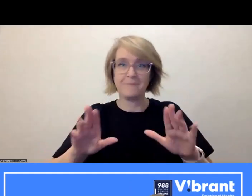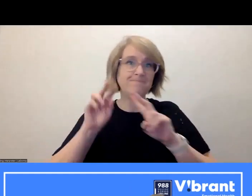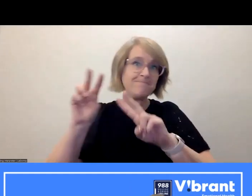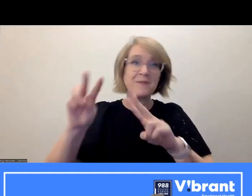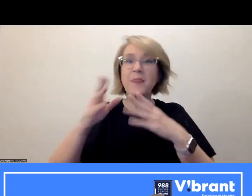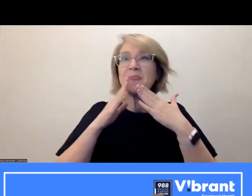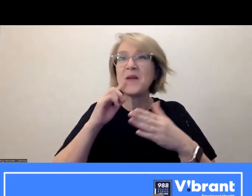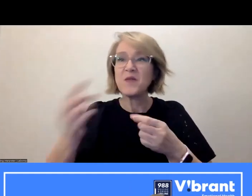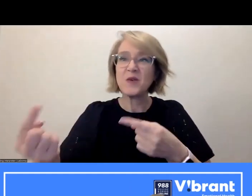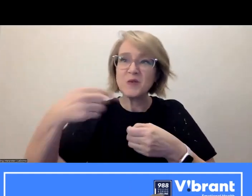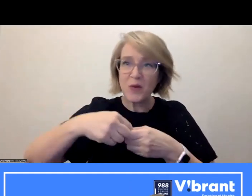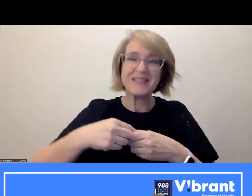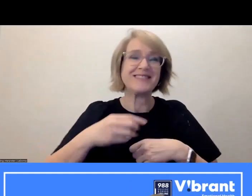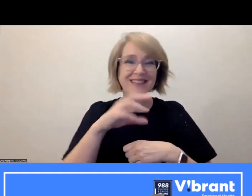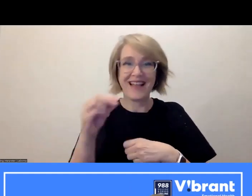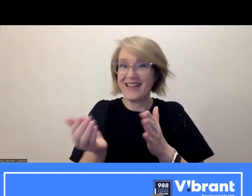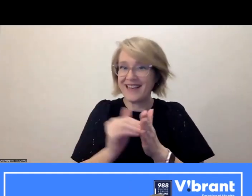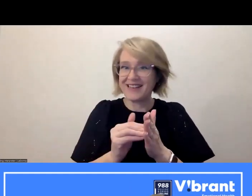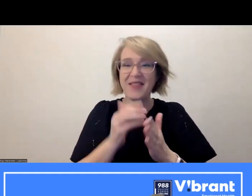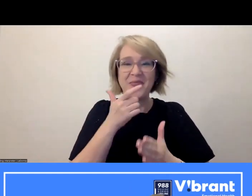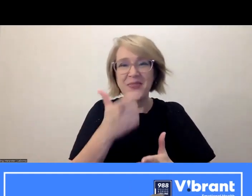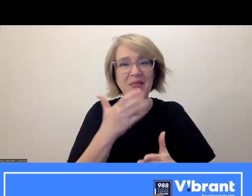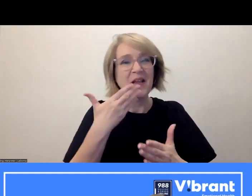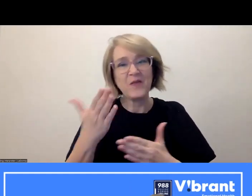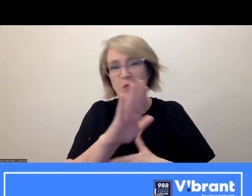you all for joining us. And again, thank you for all your